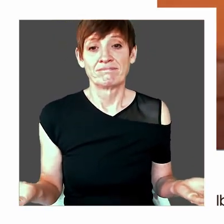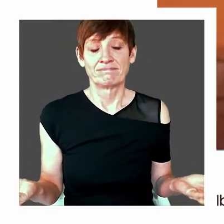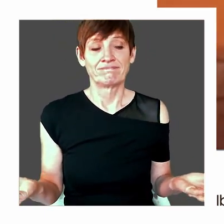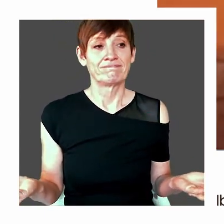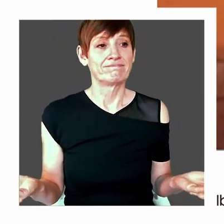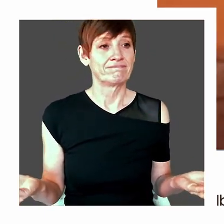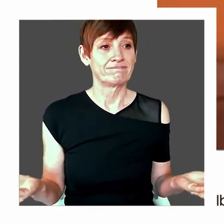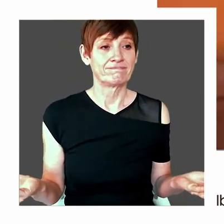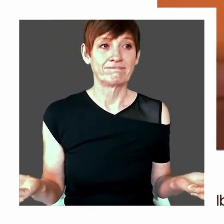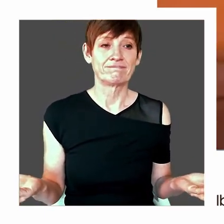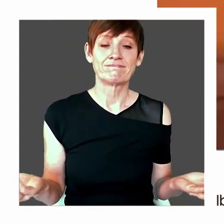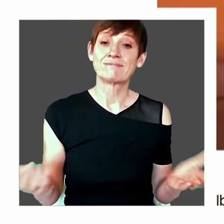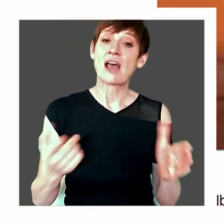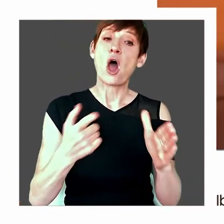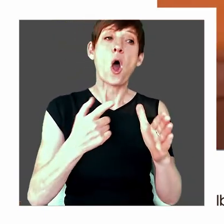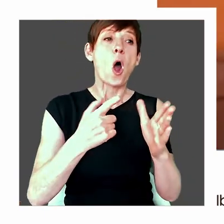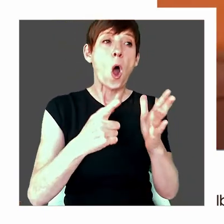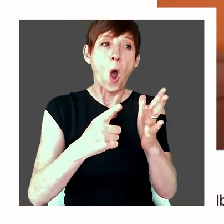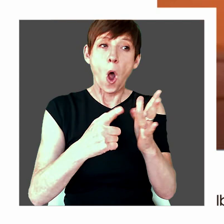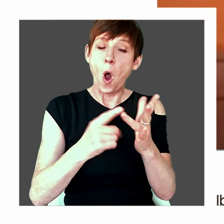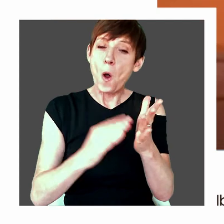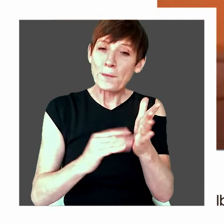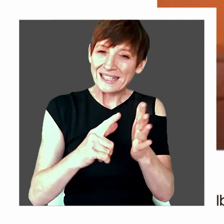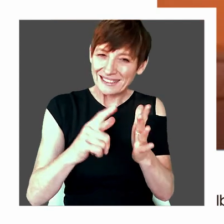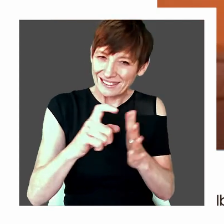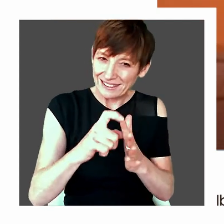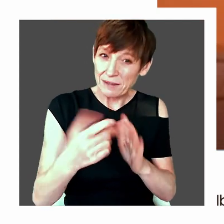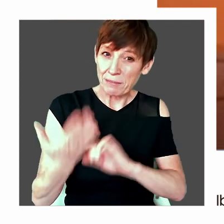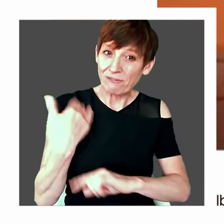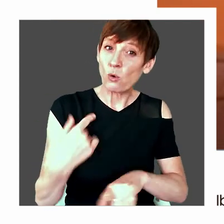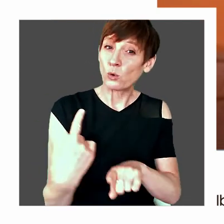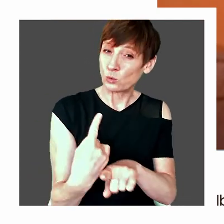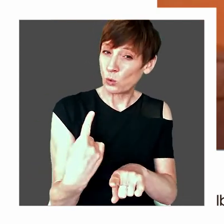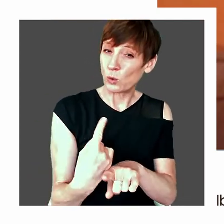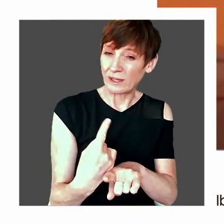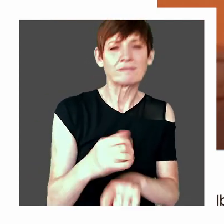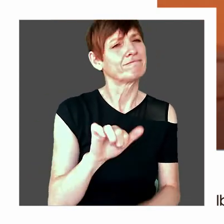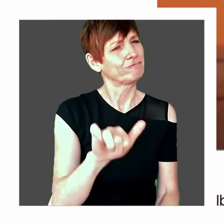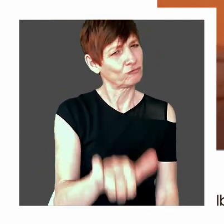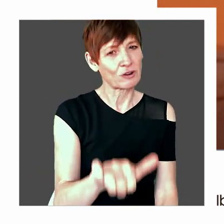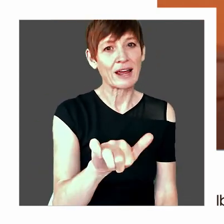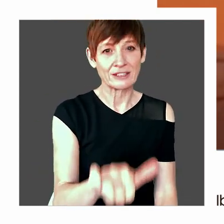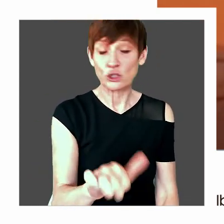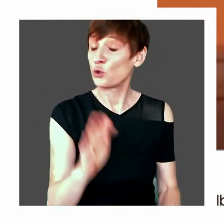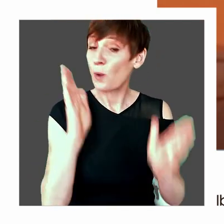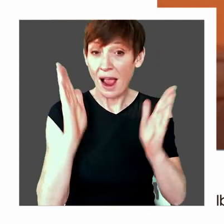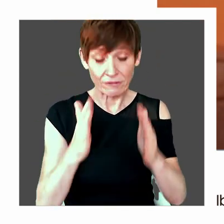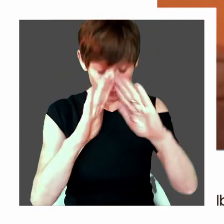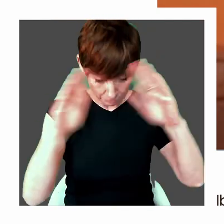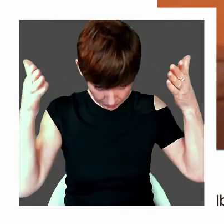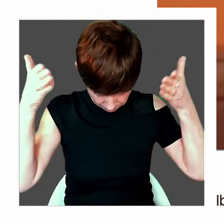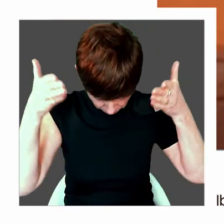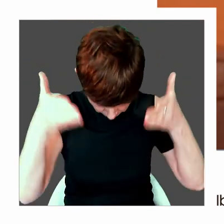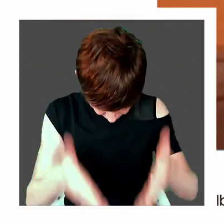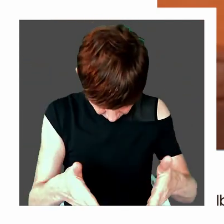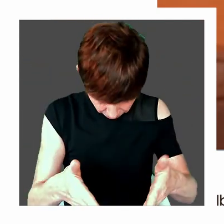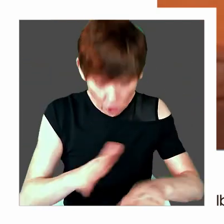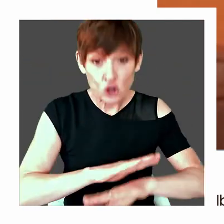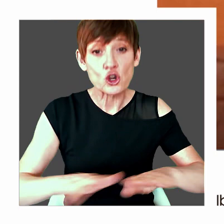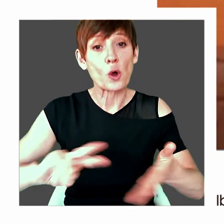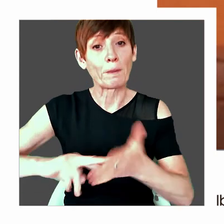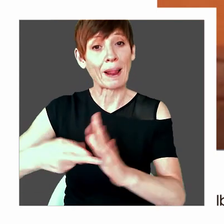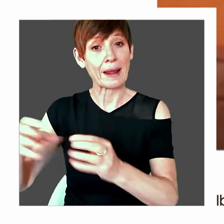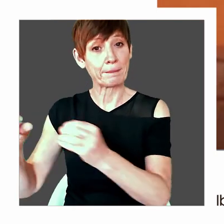what Ahmed was saying was like spot on, that just single mindedness, no plan B,